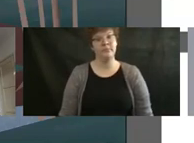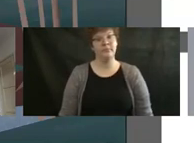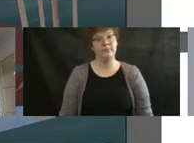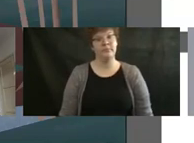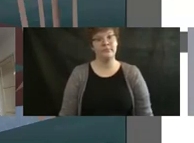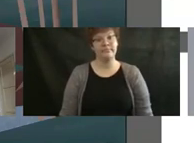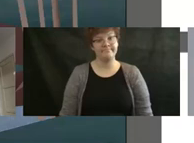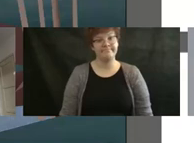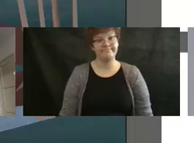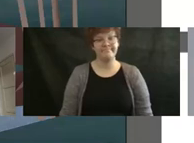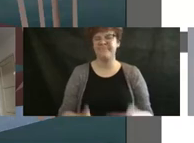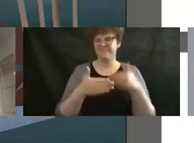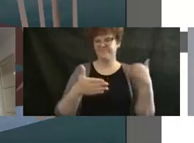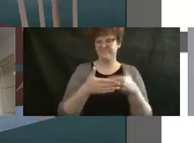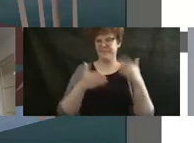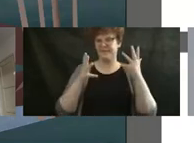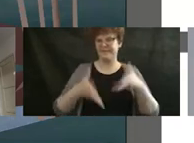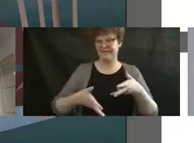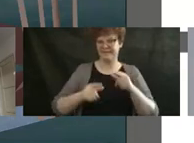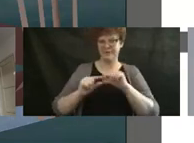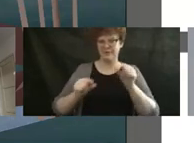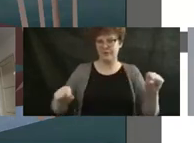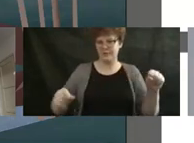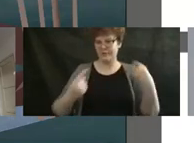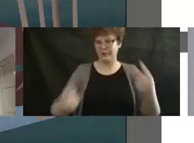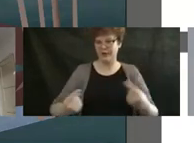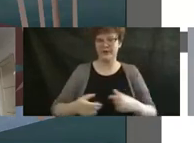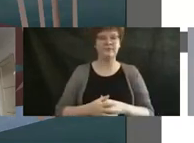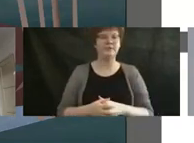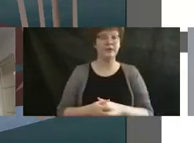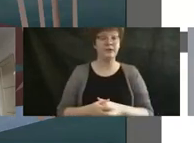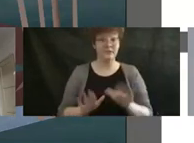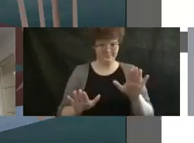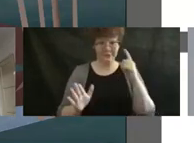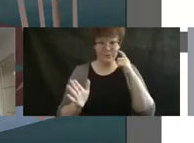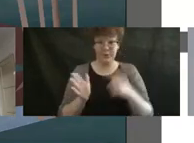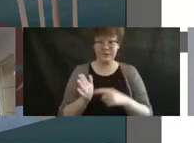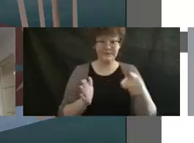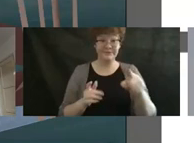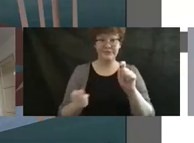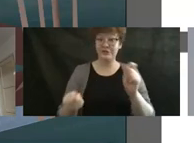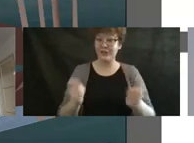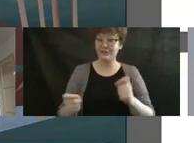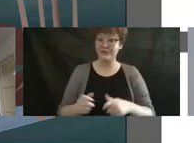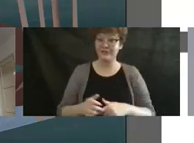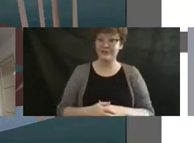Okay, I'm going to leave the strokes. There we go. So now notice how it's changed here. So that's all we're